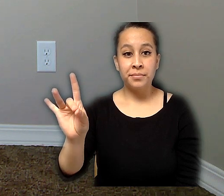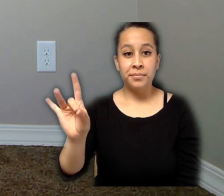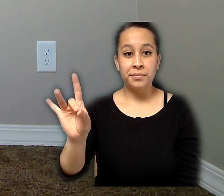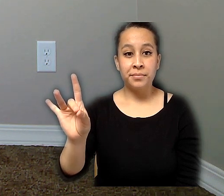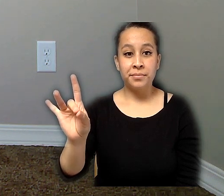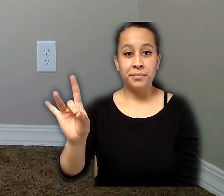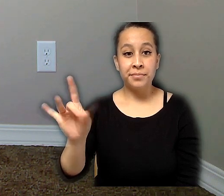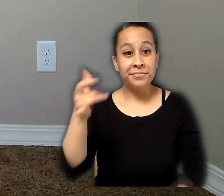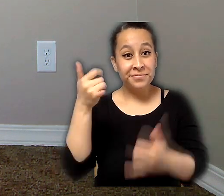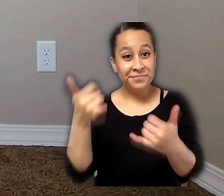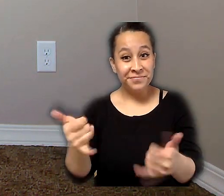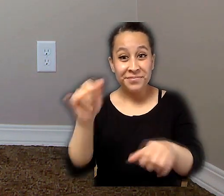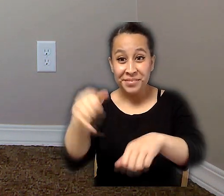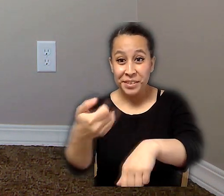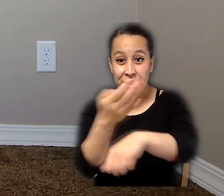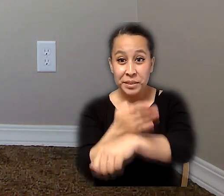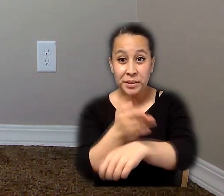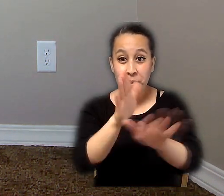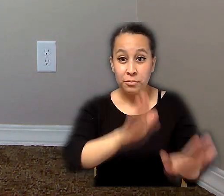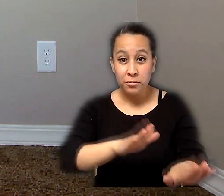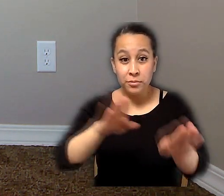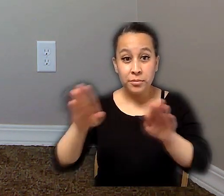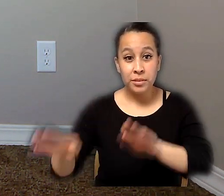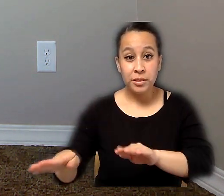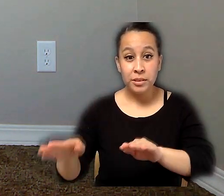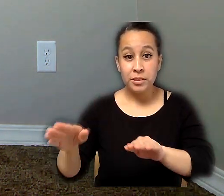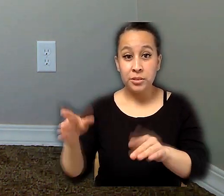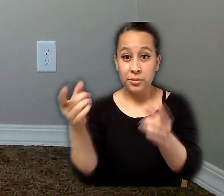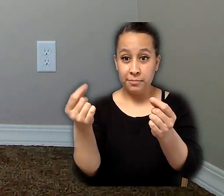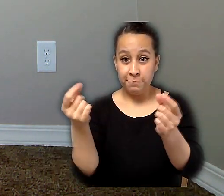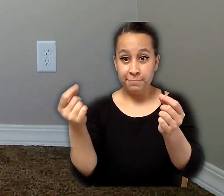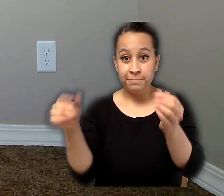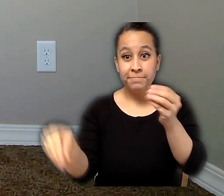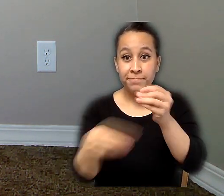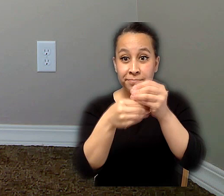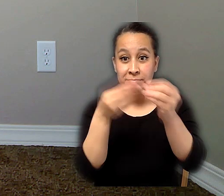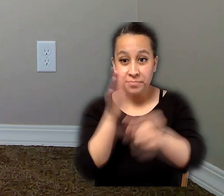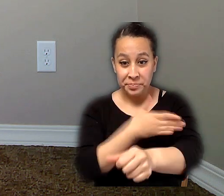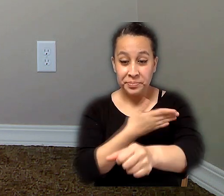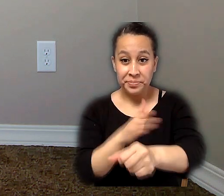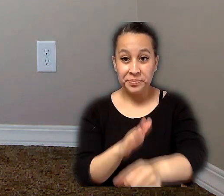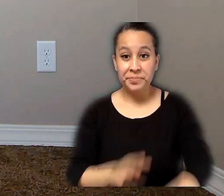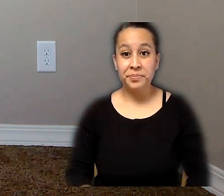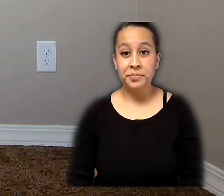1, 2, 3, 4, 5, 6, 7, 8. 1, 2, 3, 4, 5, 6, 7, 8. Nice job. Relax, relax, relax. Now let's do it with some music.